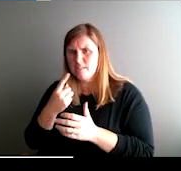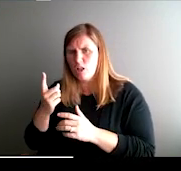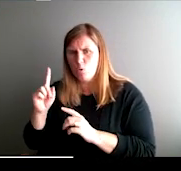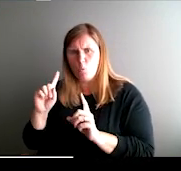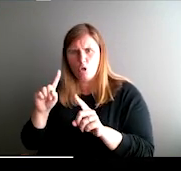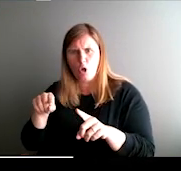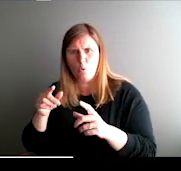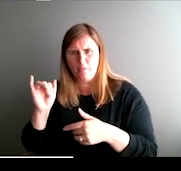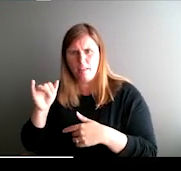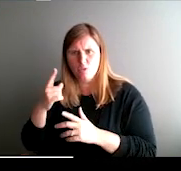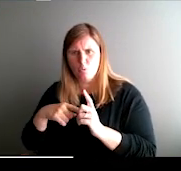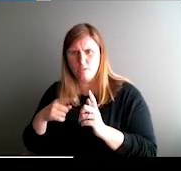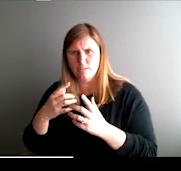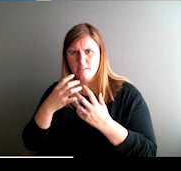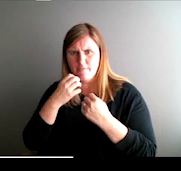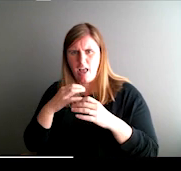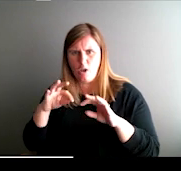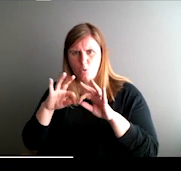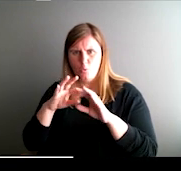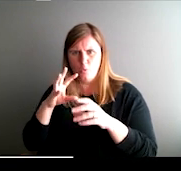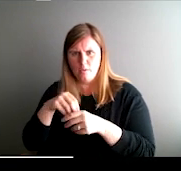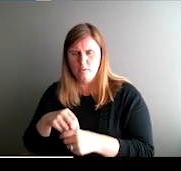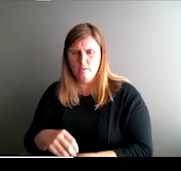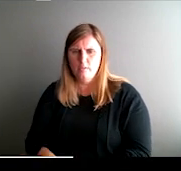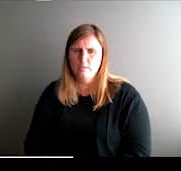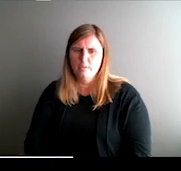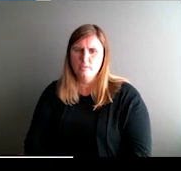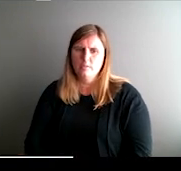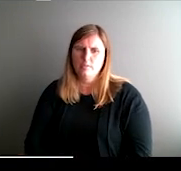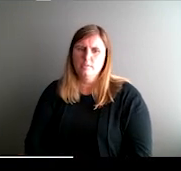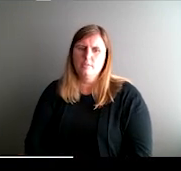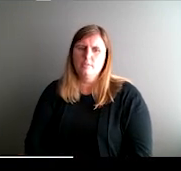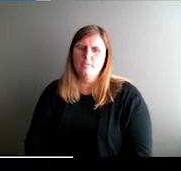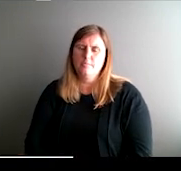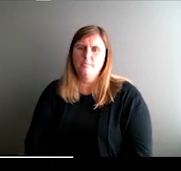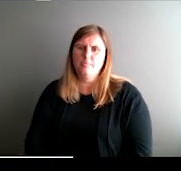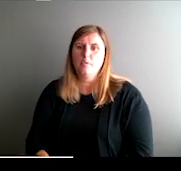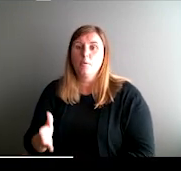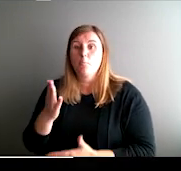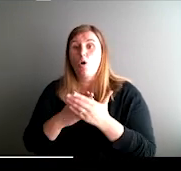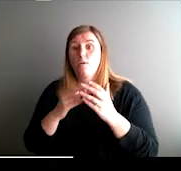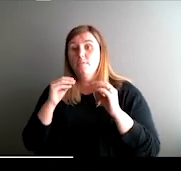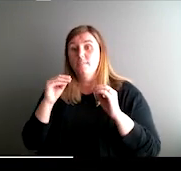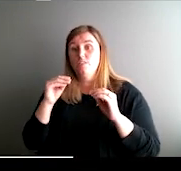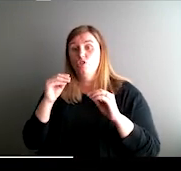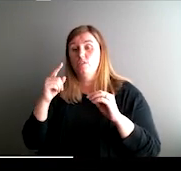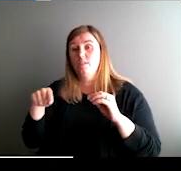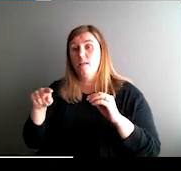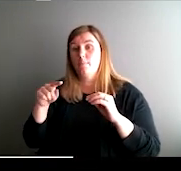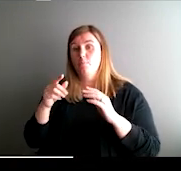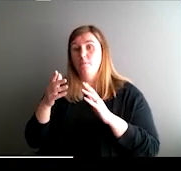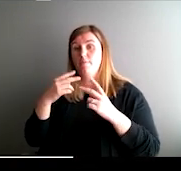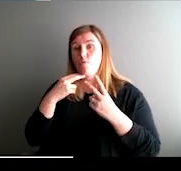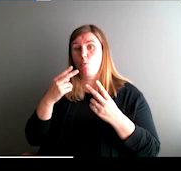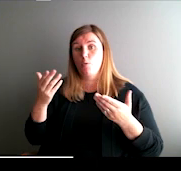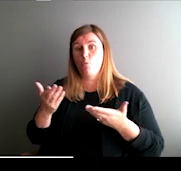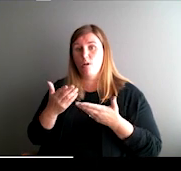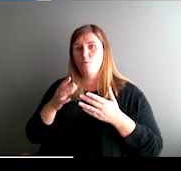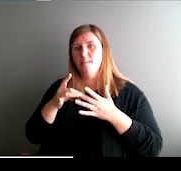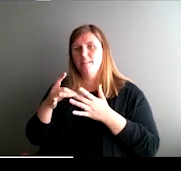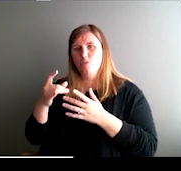we're going. That's what's of value at the time. Part of teaching students to be verbally present will eventually lead to ideas